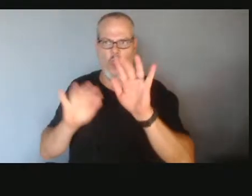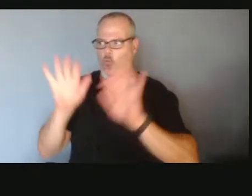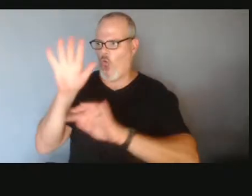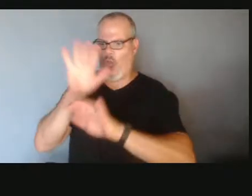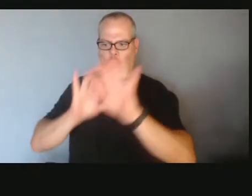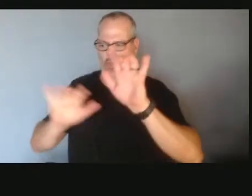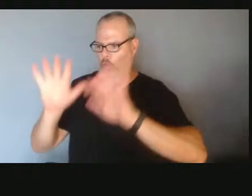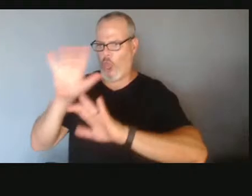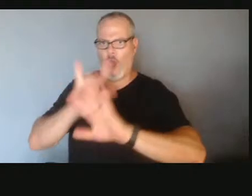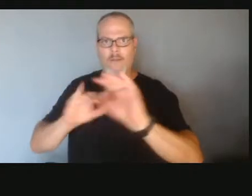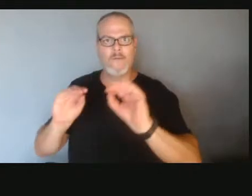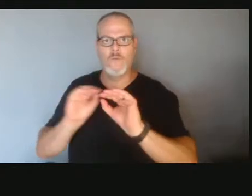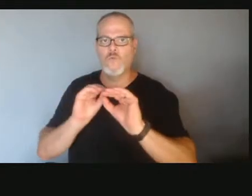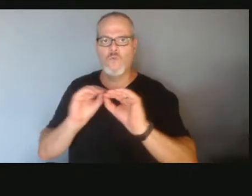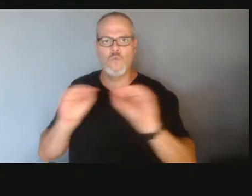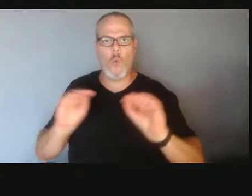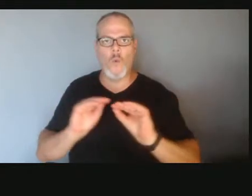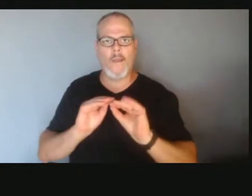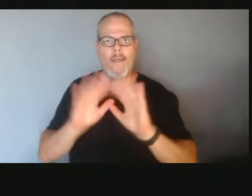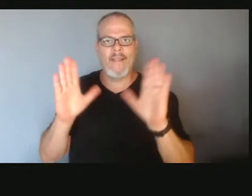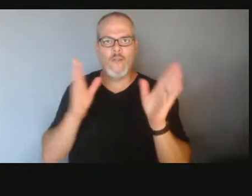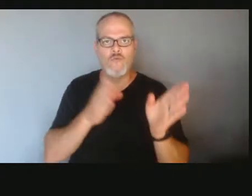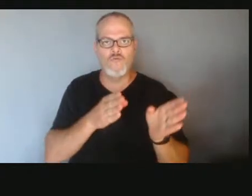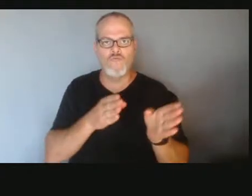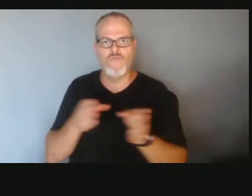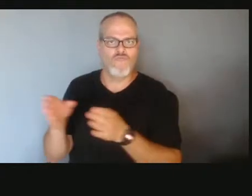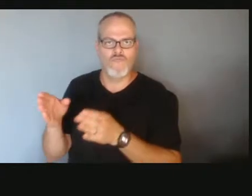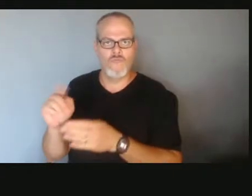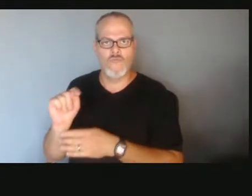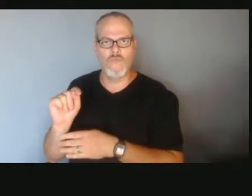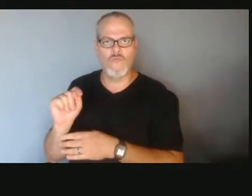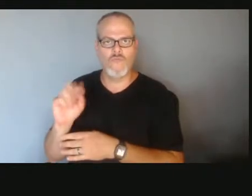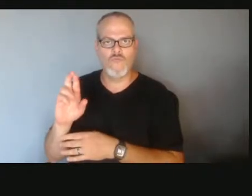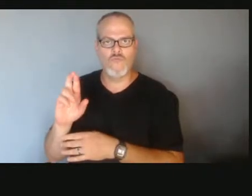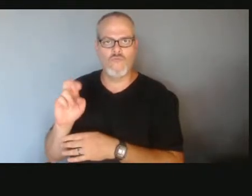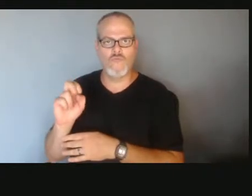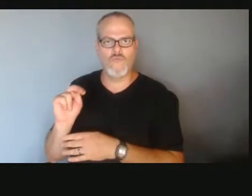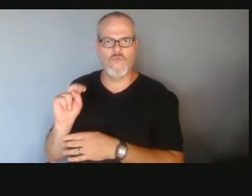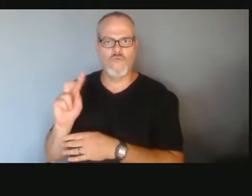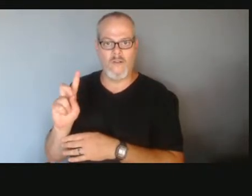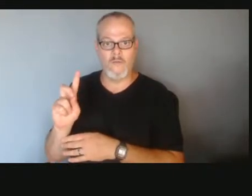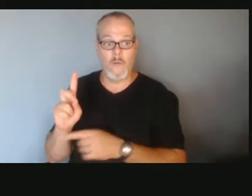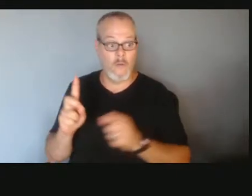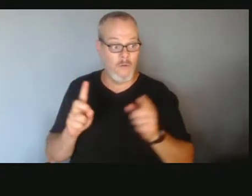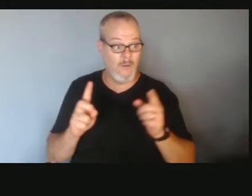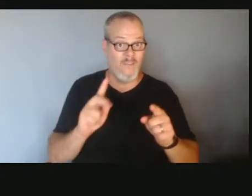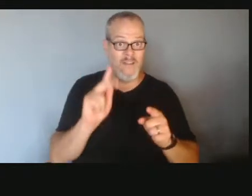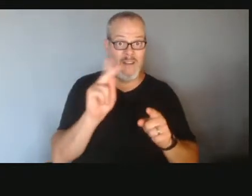trend right there. So we did see a trend at Kīlauea Summit